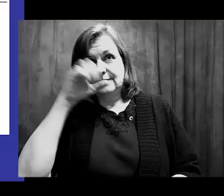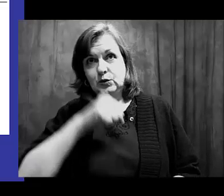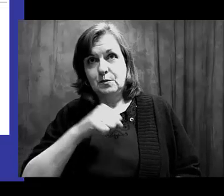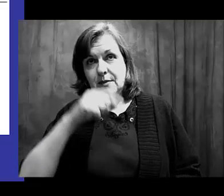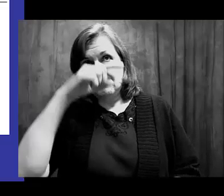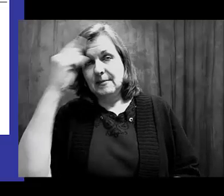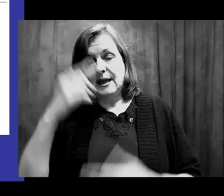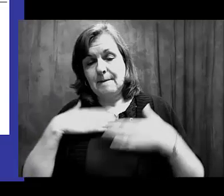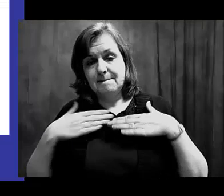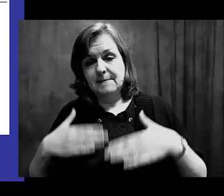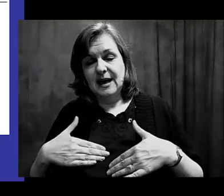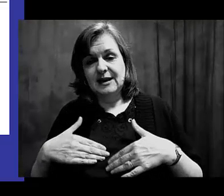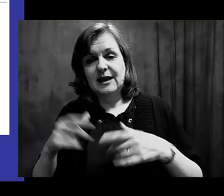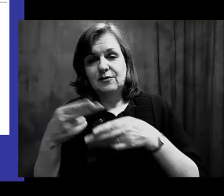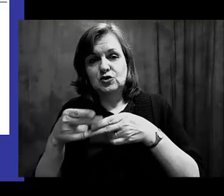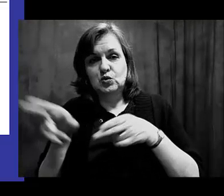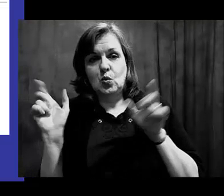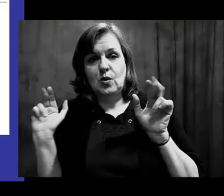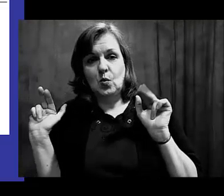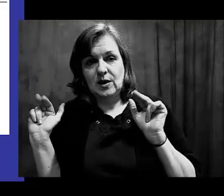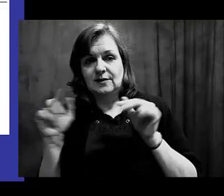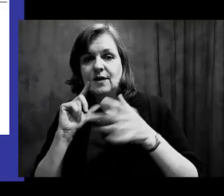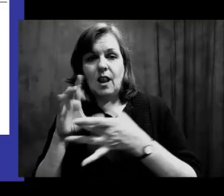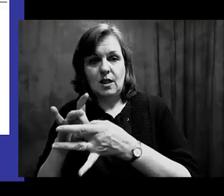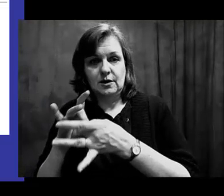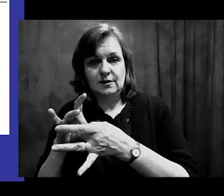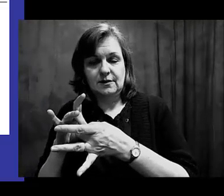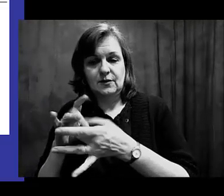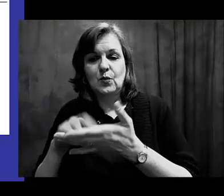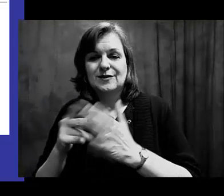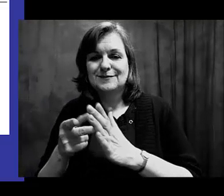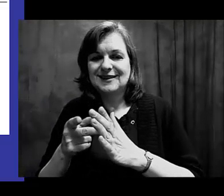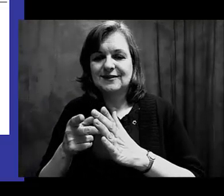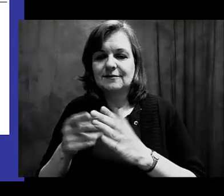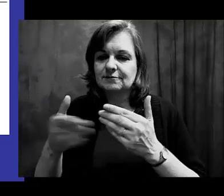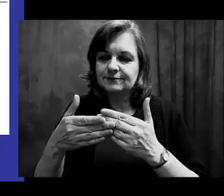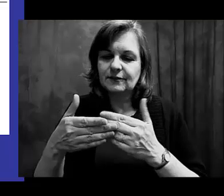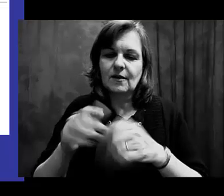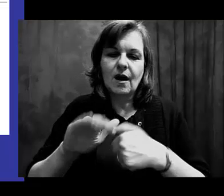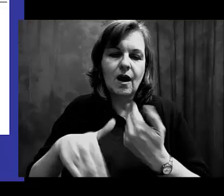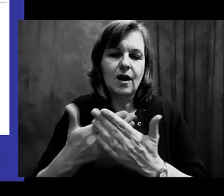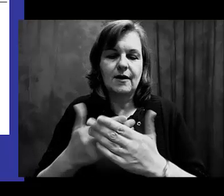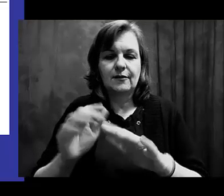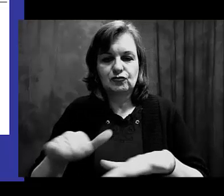are linked, that means that all my individuals with a black body